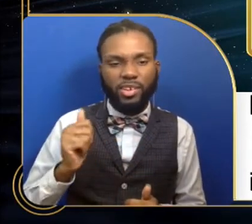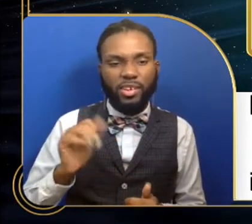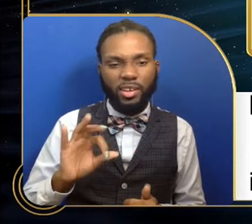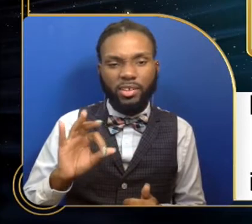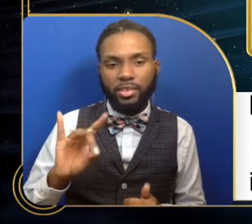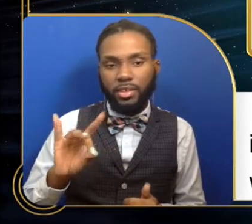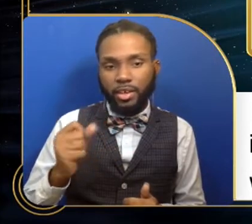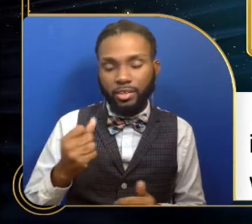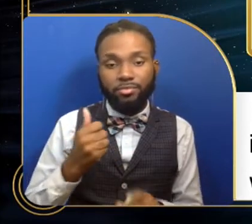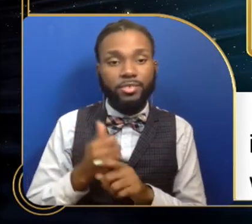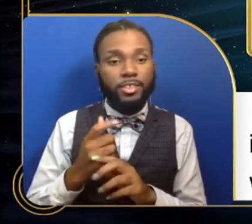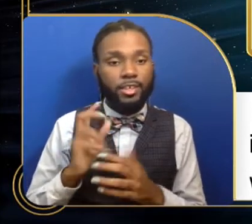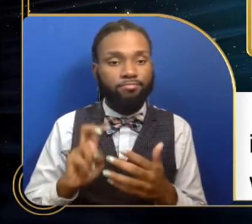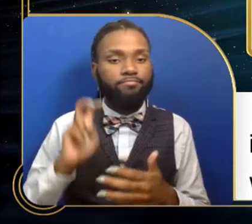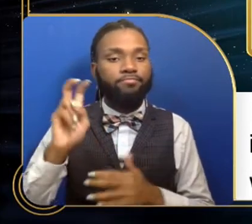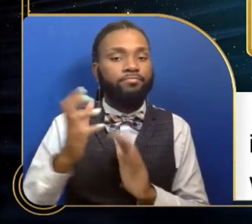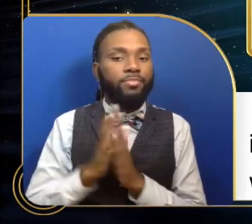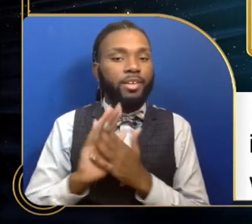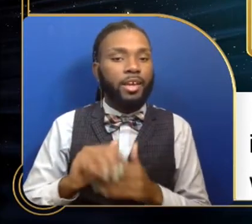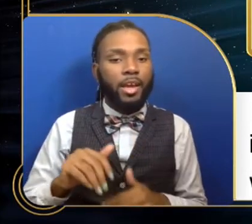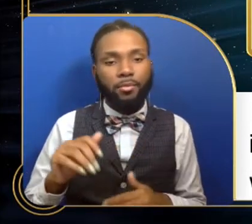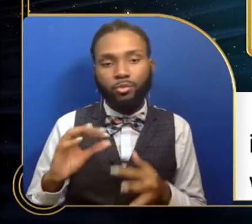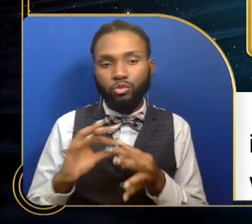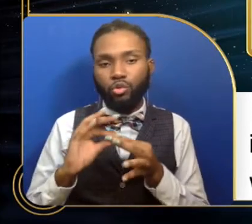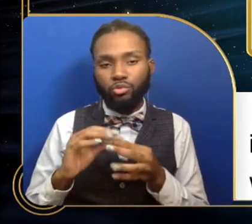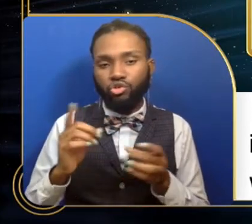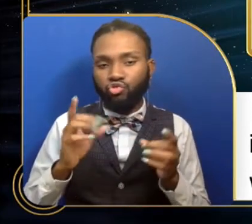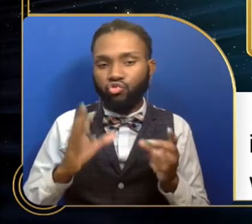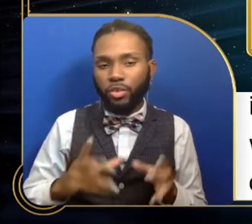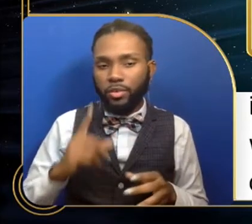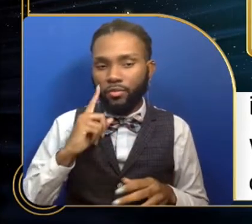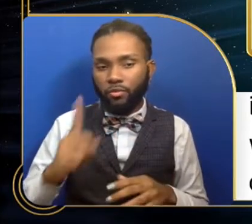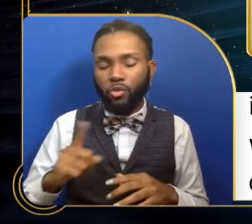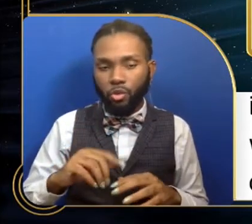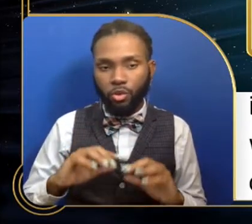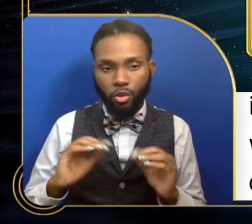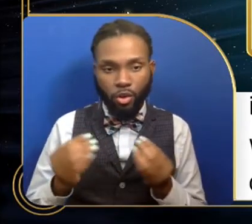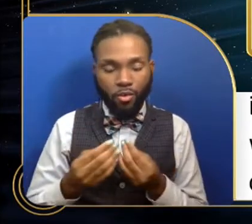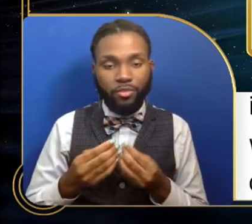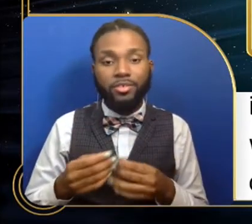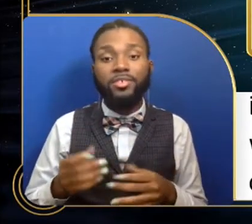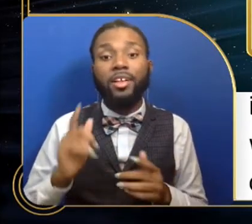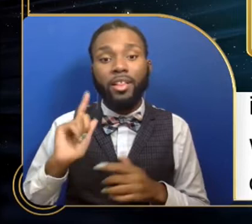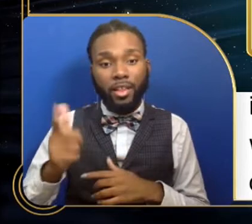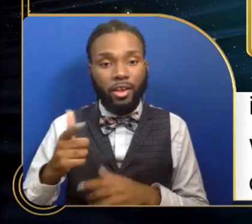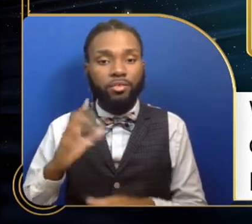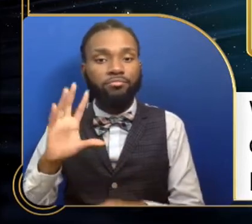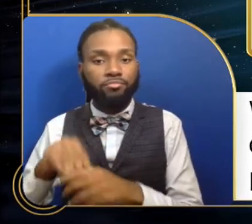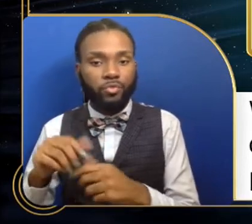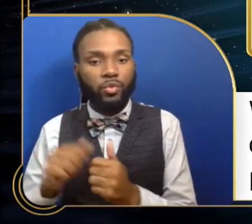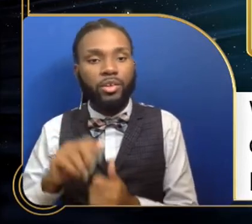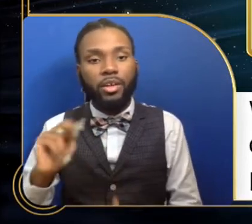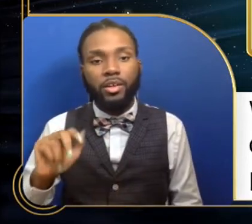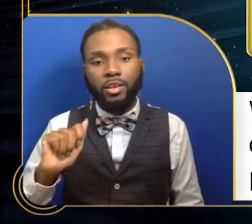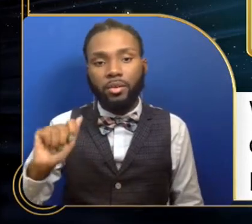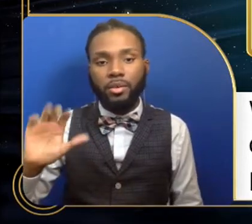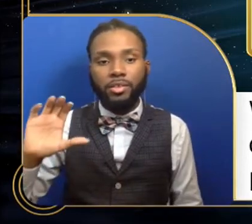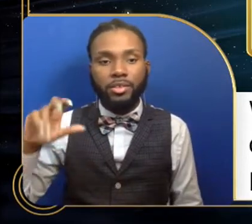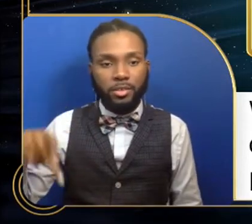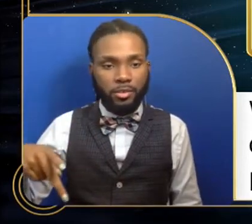the associate director of the office. He then led the work of the NAACP's Washington Bureau for several